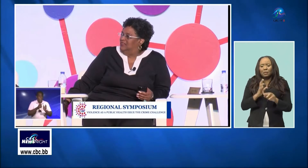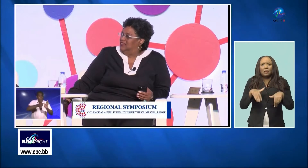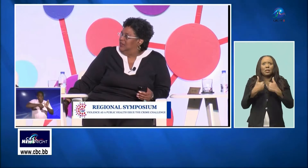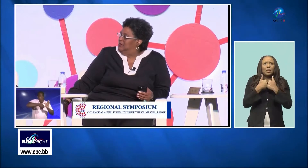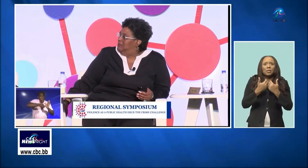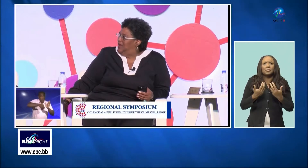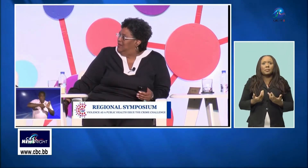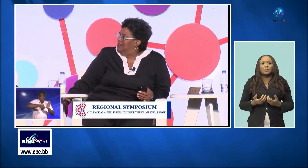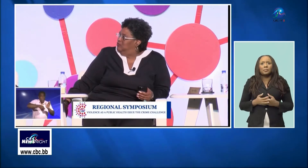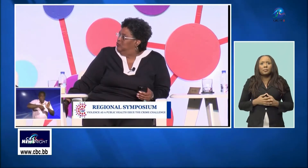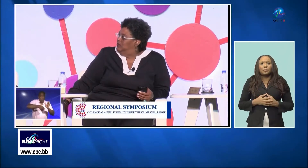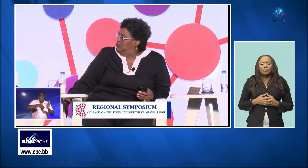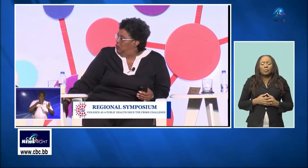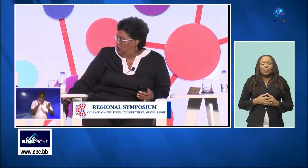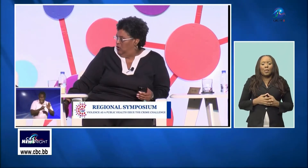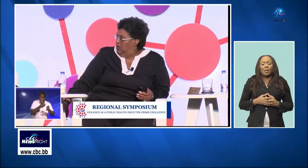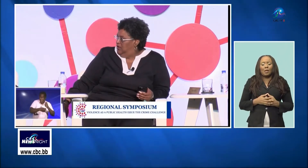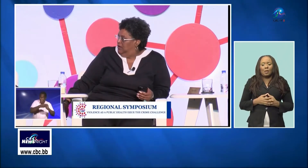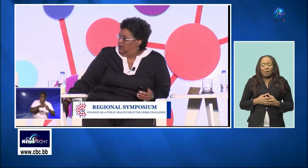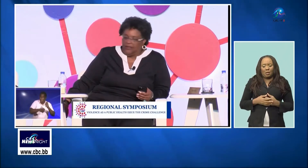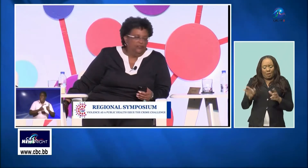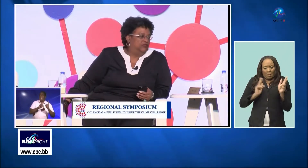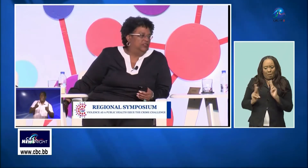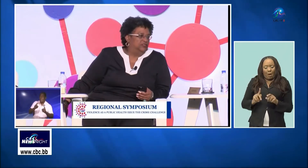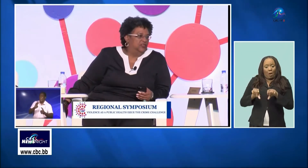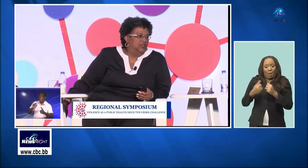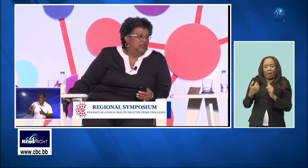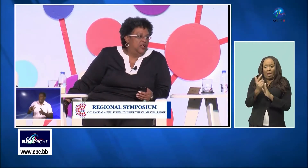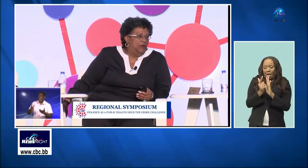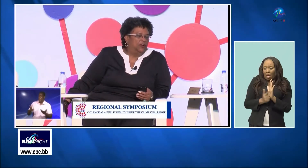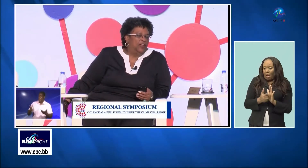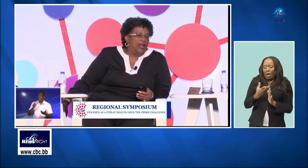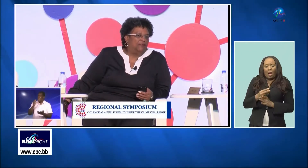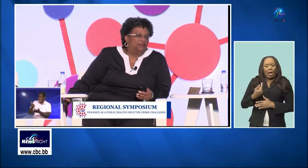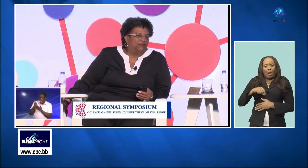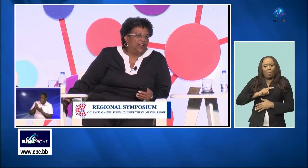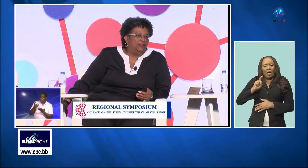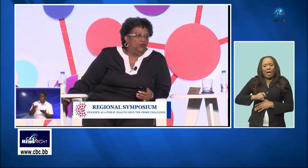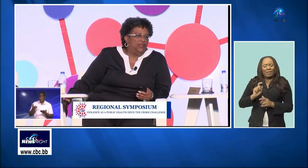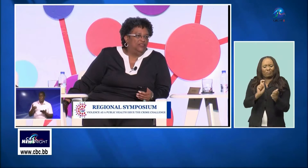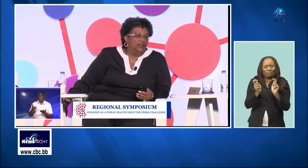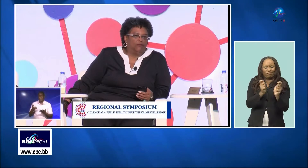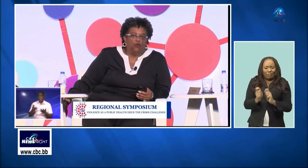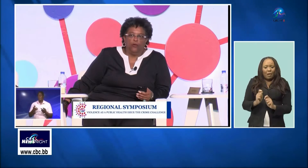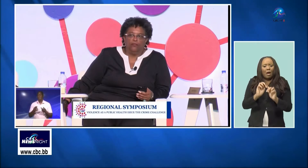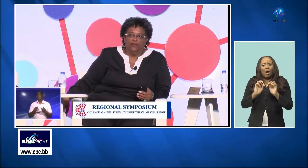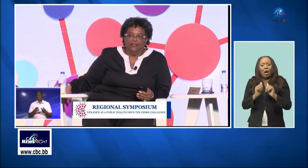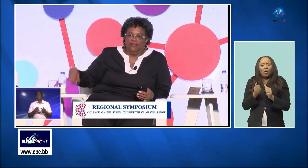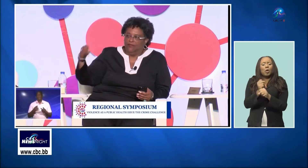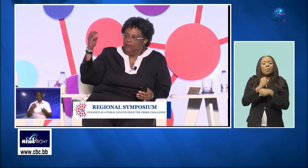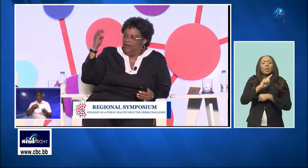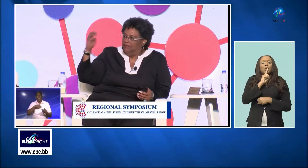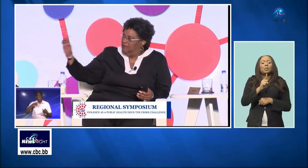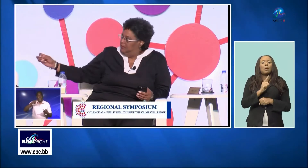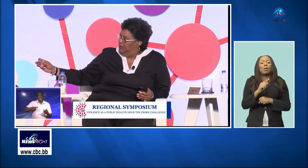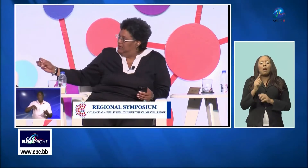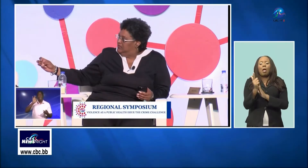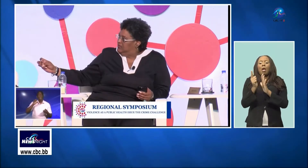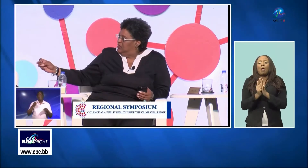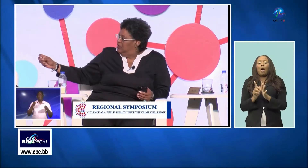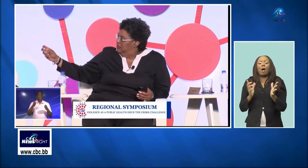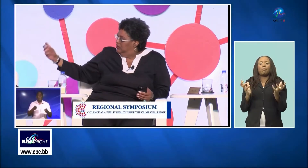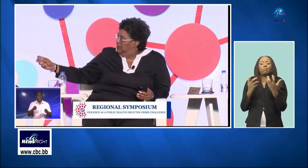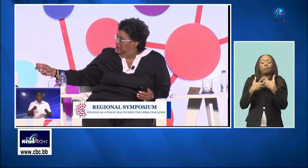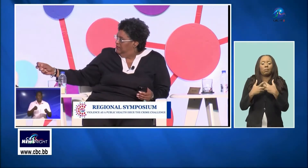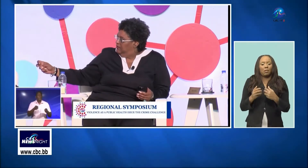that is undermining the rule of law in our countries. And we're going to have to find ways of cooperating from the level of the